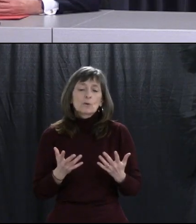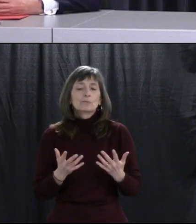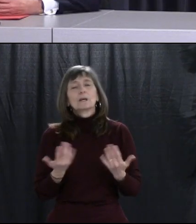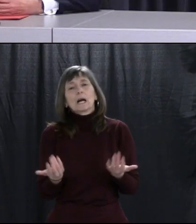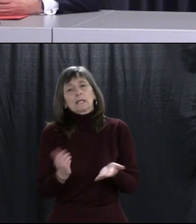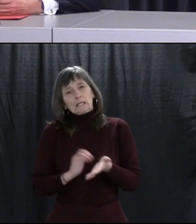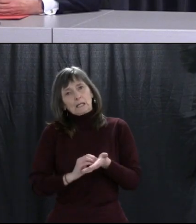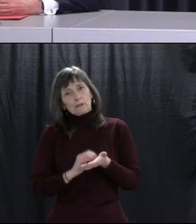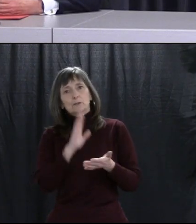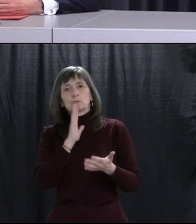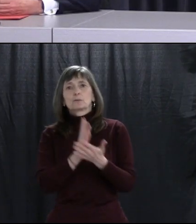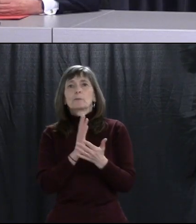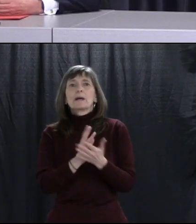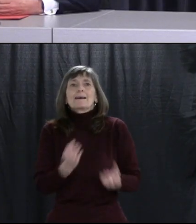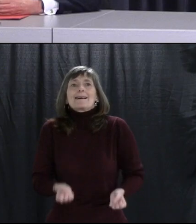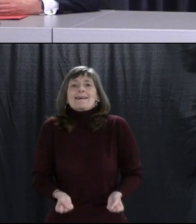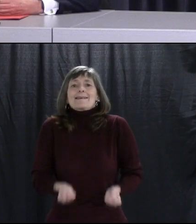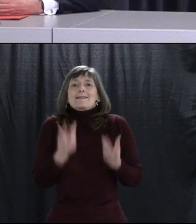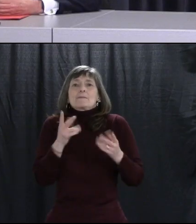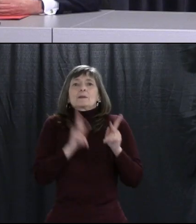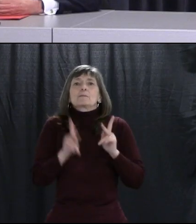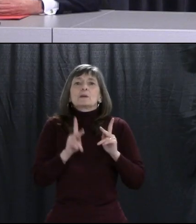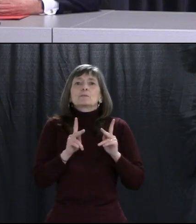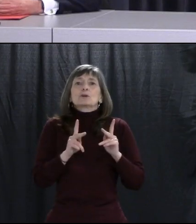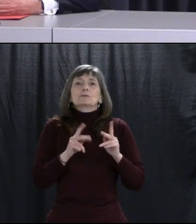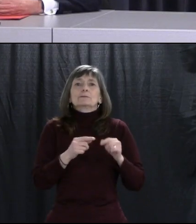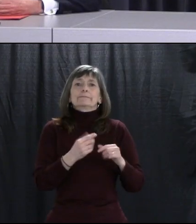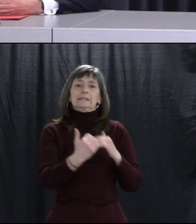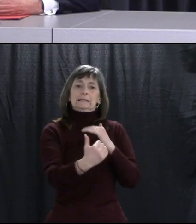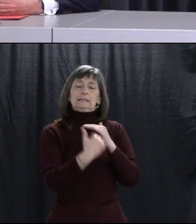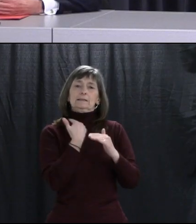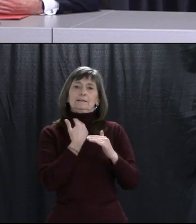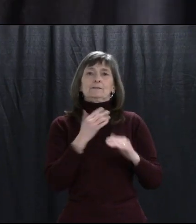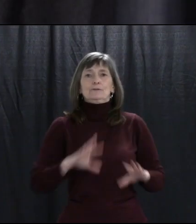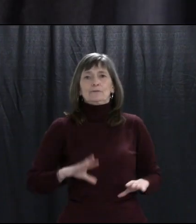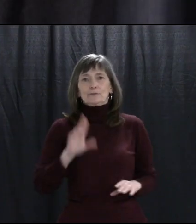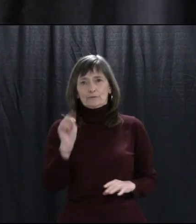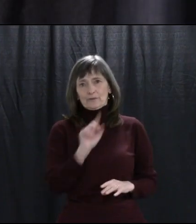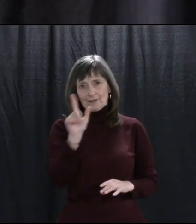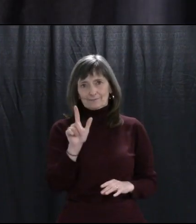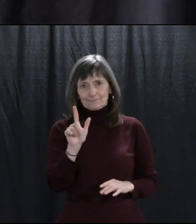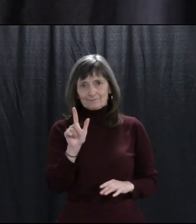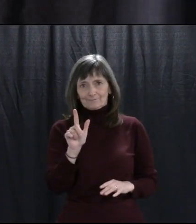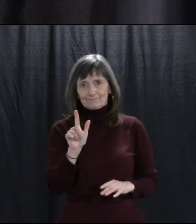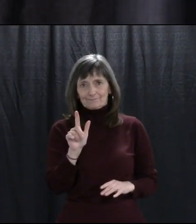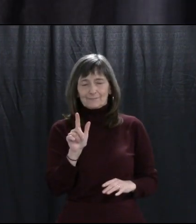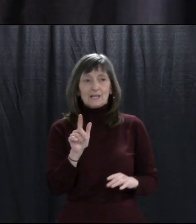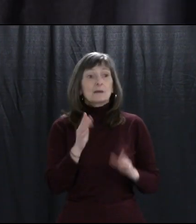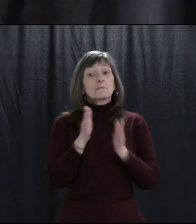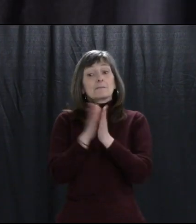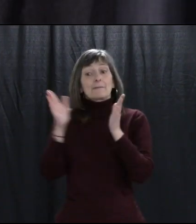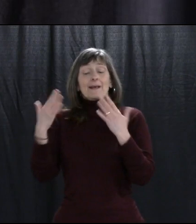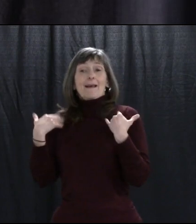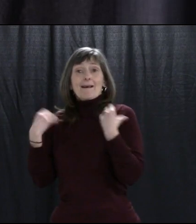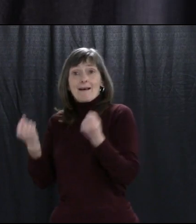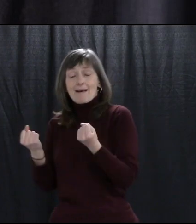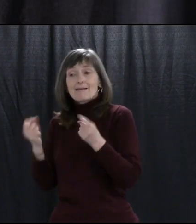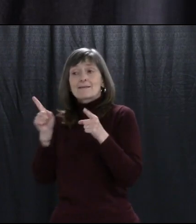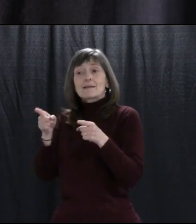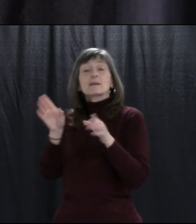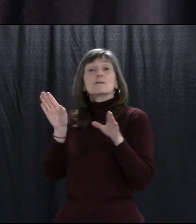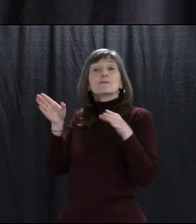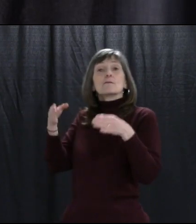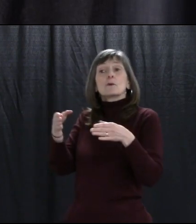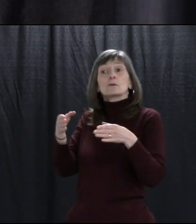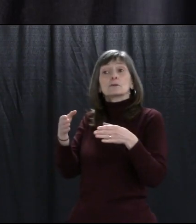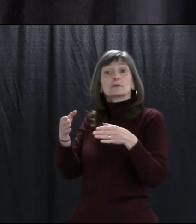number of people crossing into the province. So from a public health perspective, the main focus